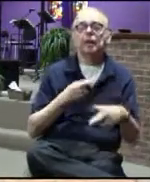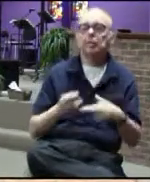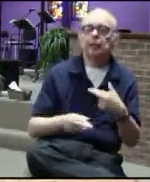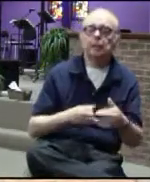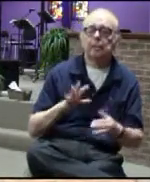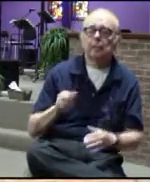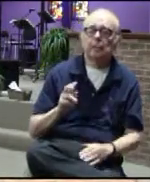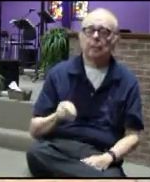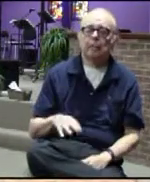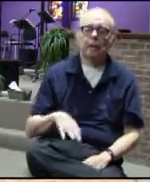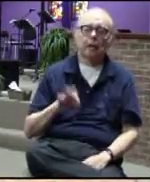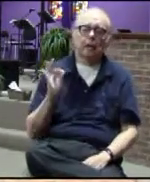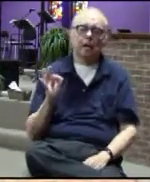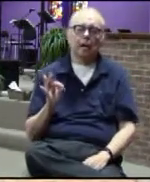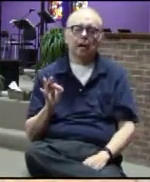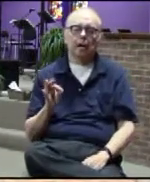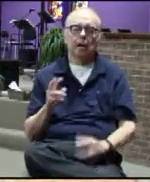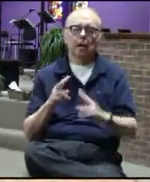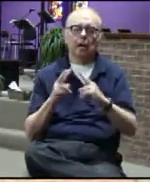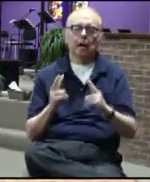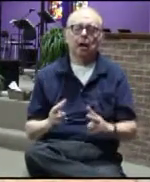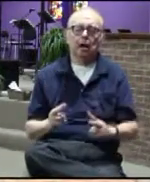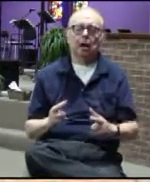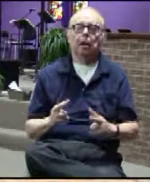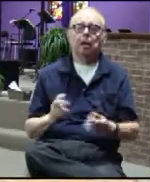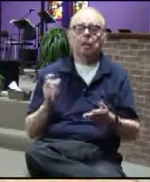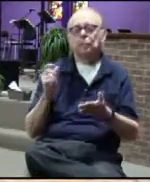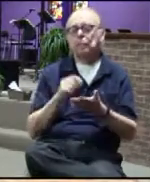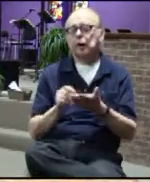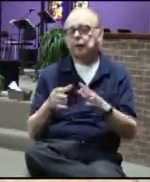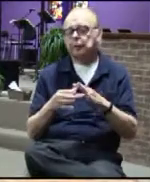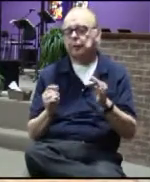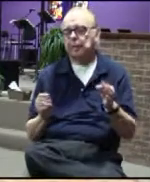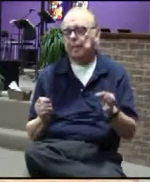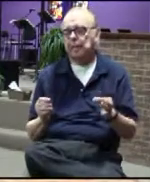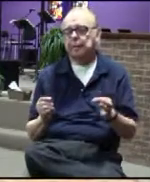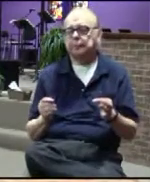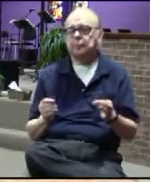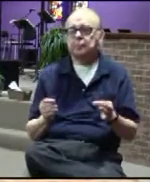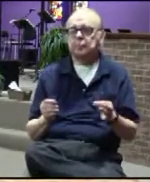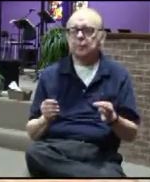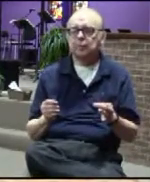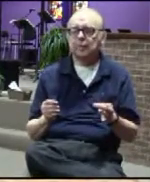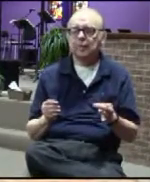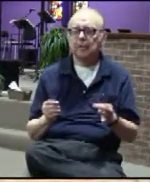John didn't pick up a big tent. Or write a big check. And. And. And.